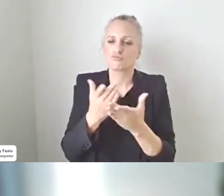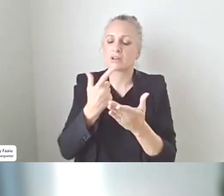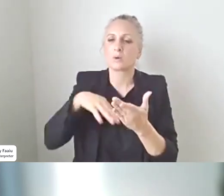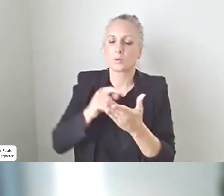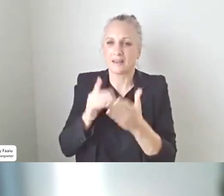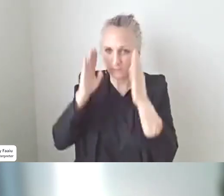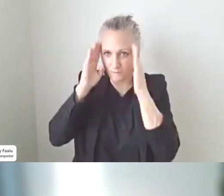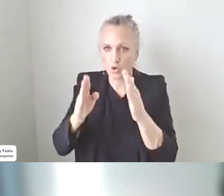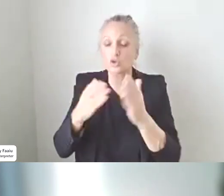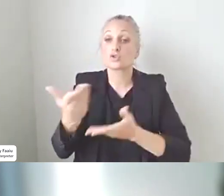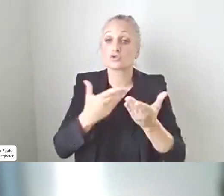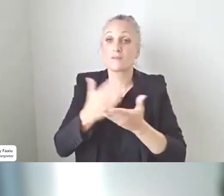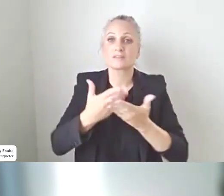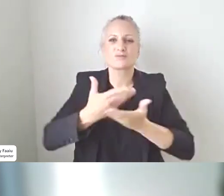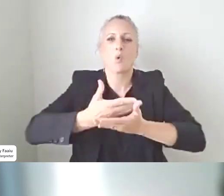be key.